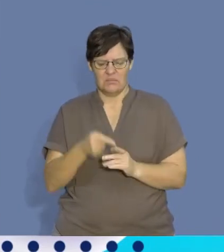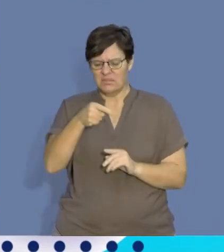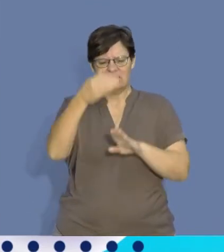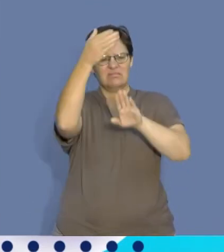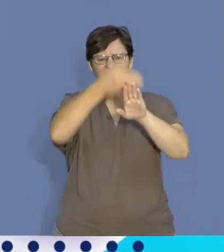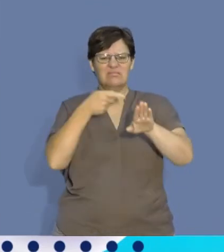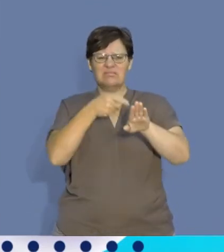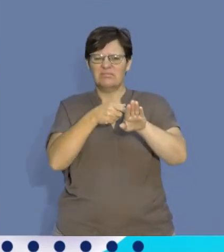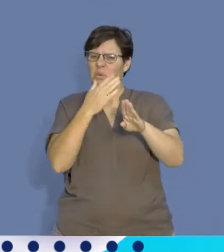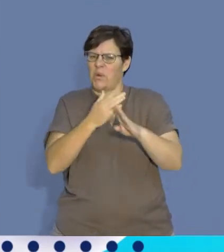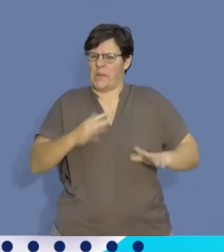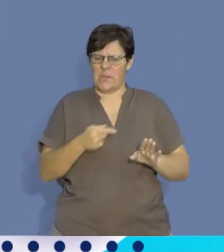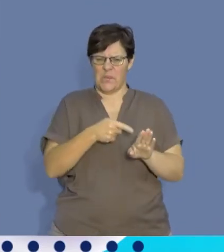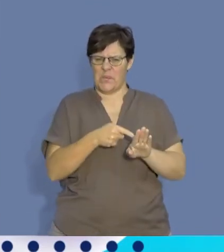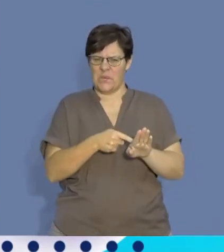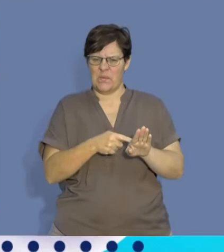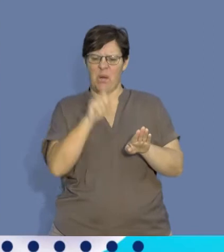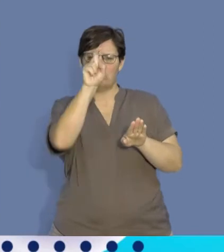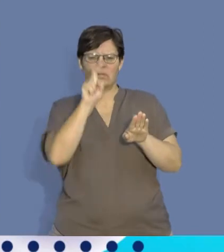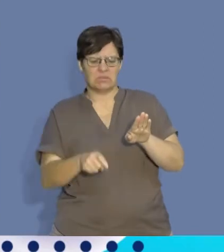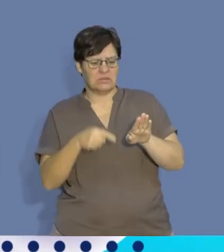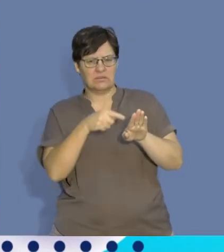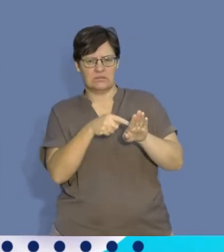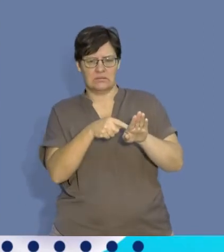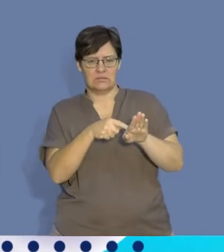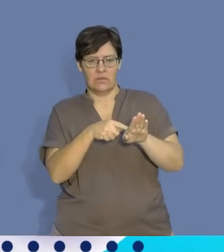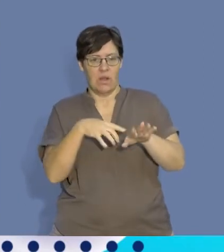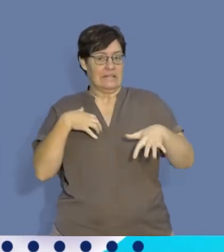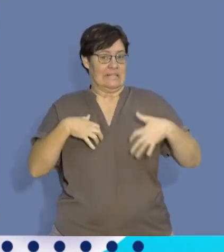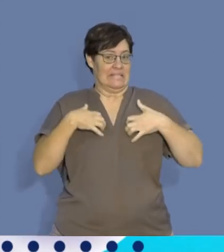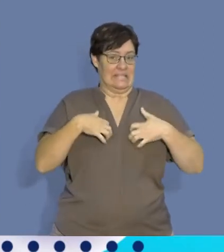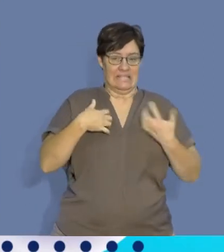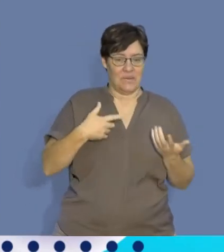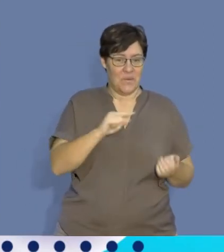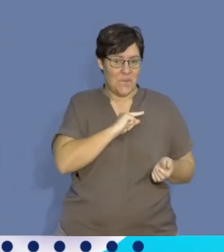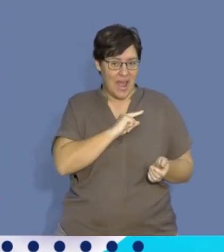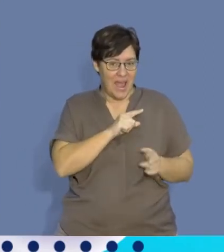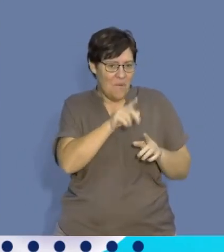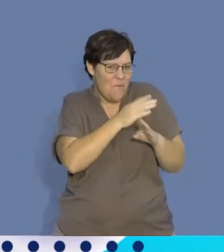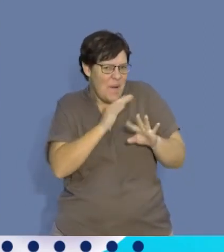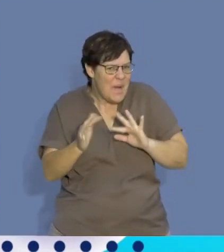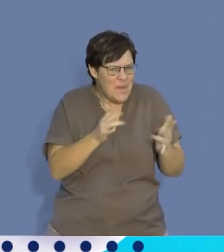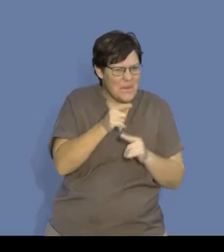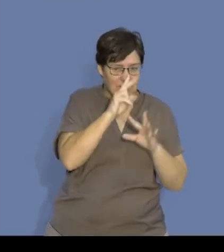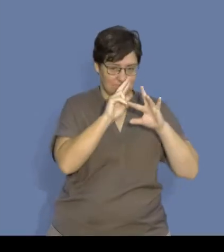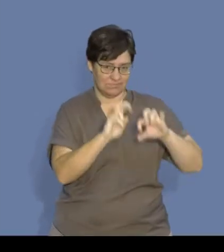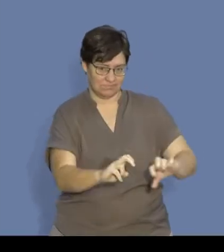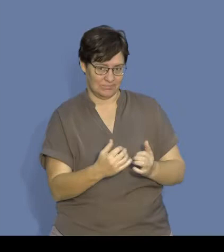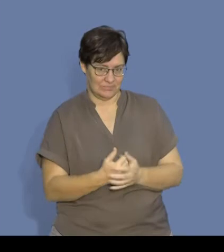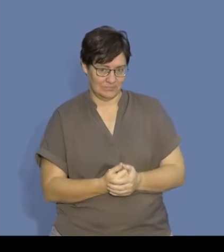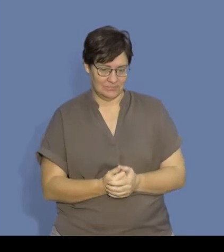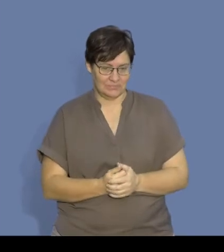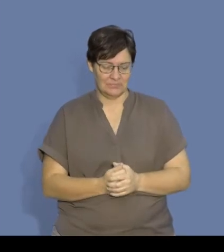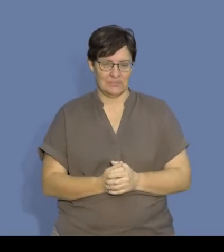What is their principles? Why are they so exciting? That's what we're going to investigate today.